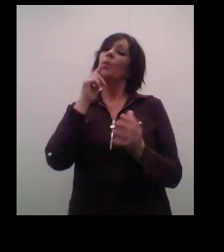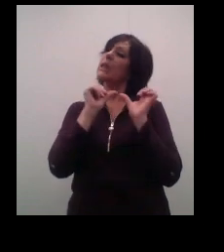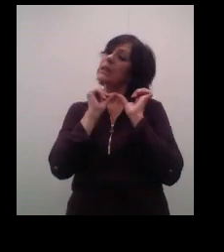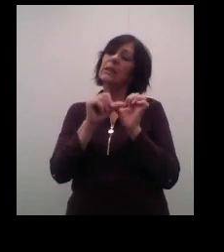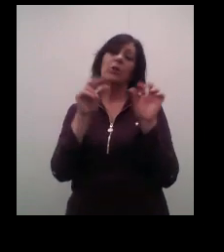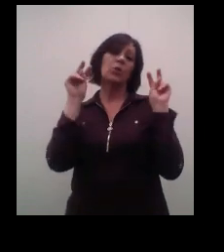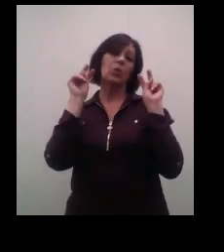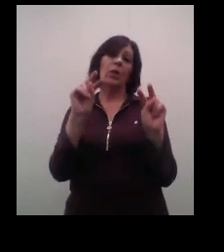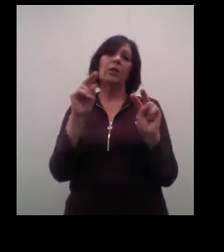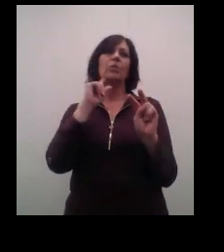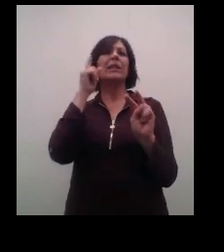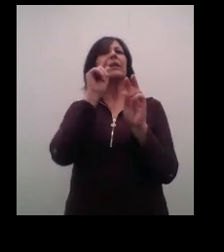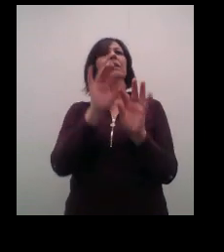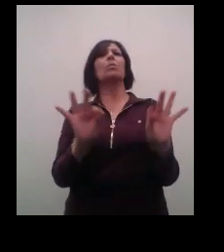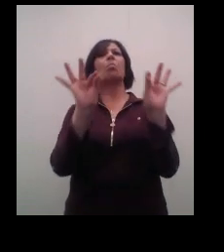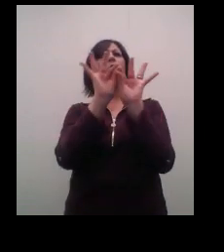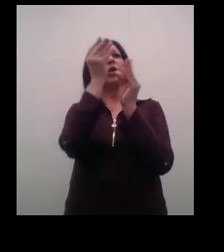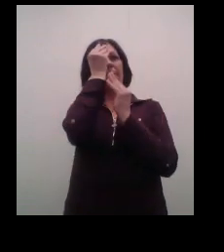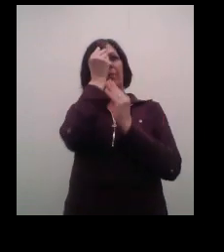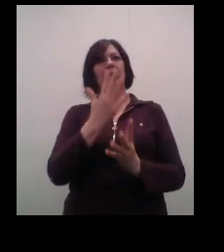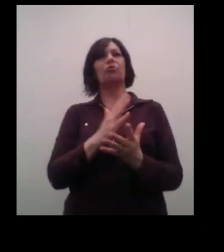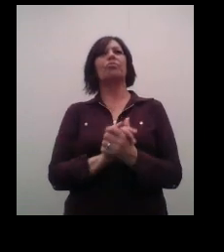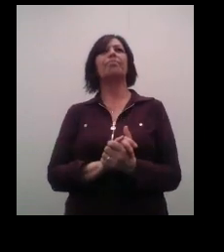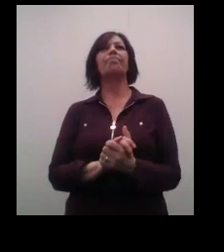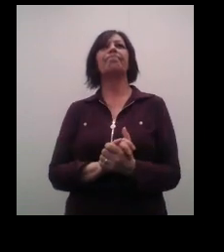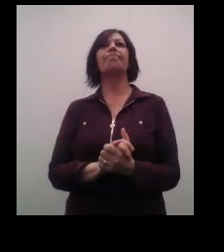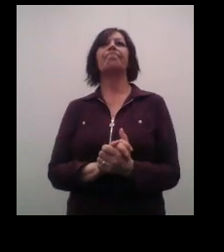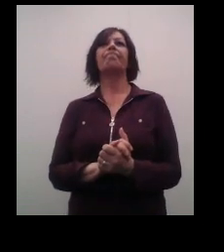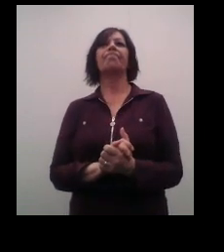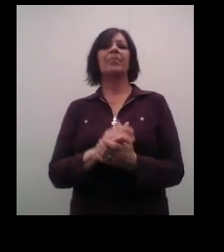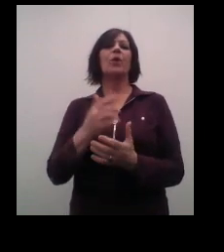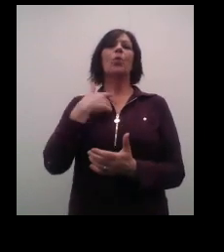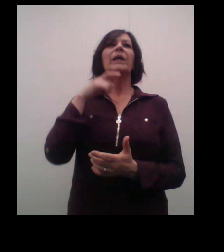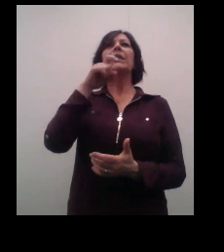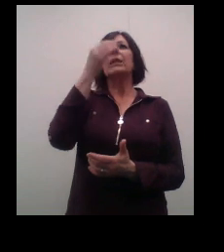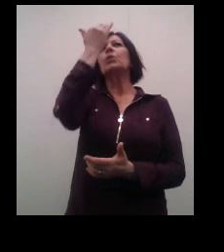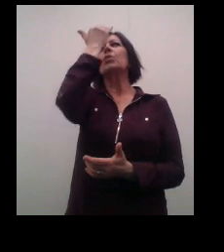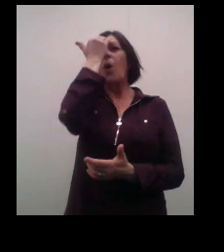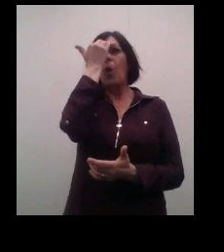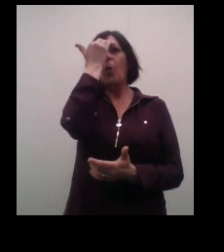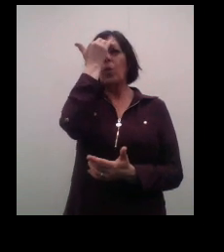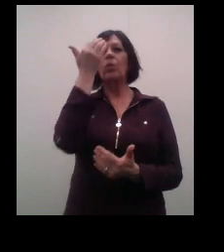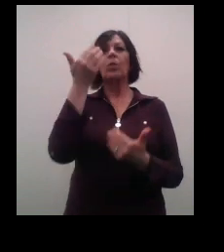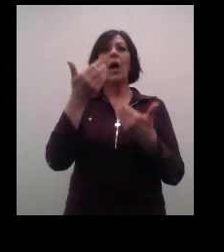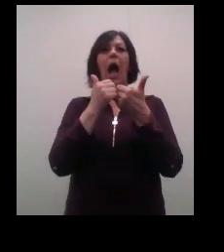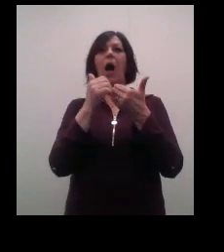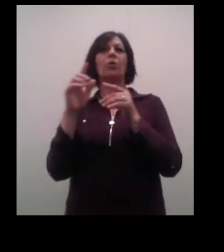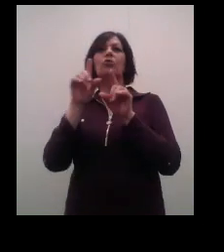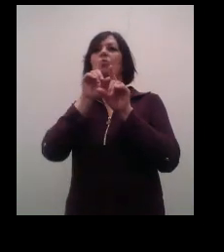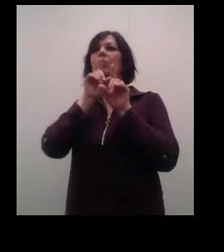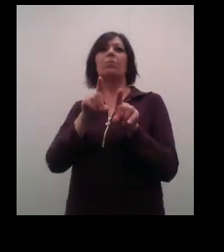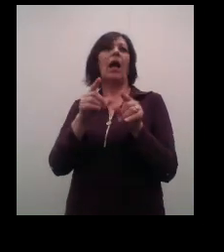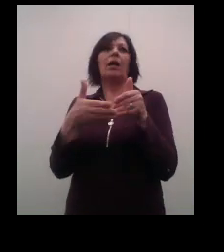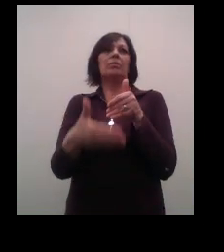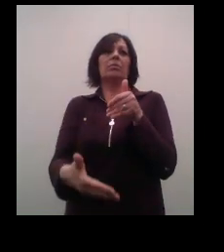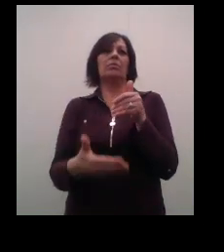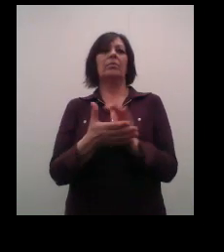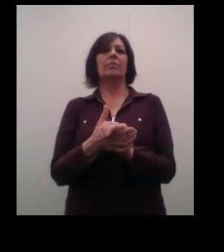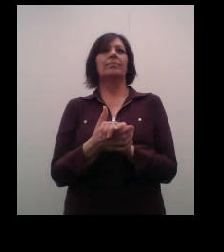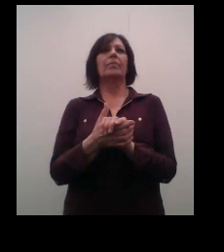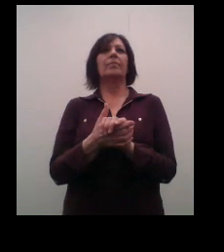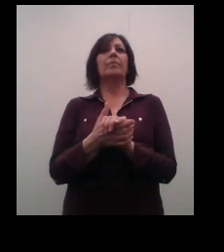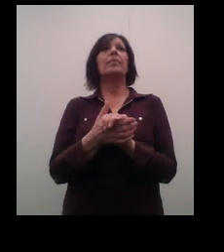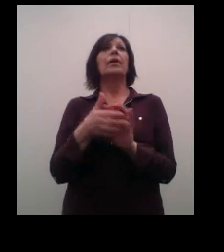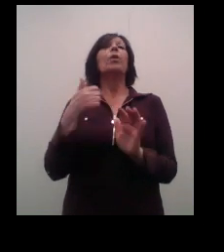watching this. We think it's important data, and it gives us information that we need to know with regards to how we need to respond going forward. And